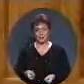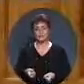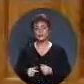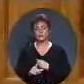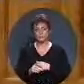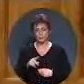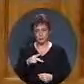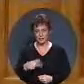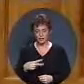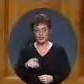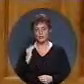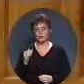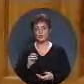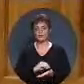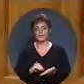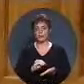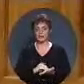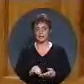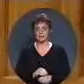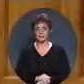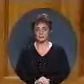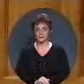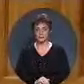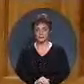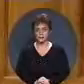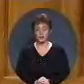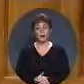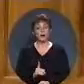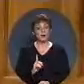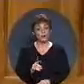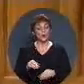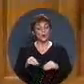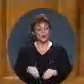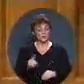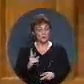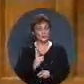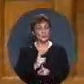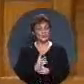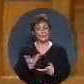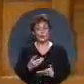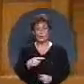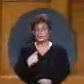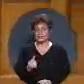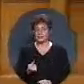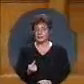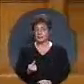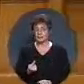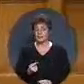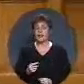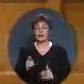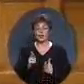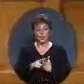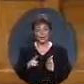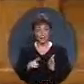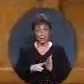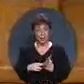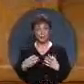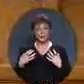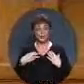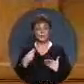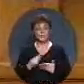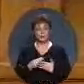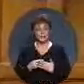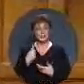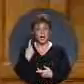I reported every cent of that trip. And I'm going to tell you, this gets a lot worse. Treasury Board rules for Challenger aircraft state, the government